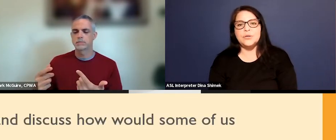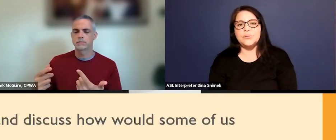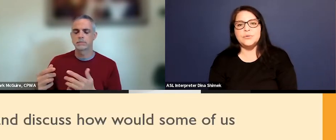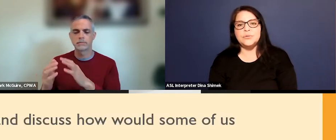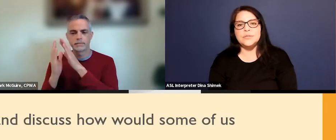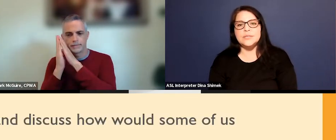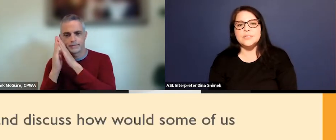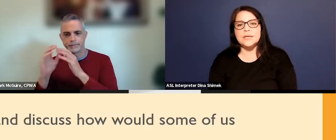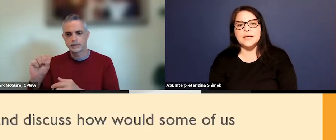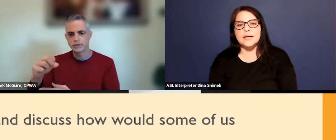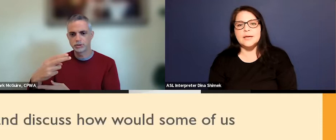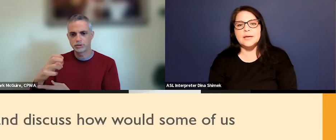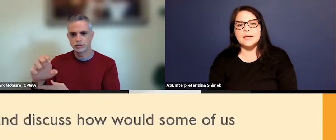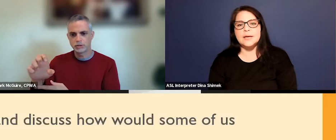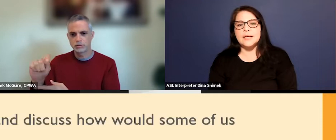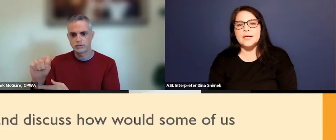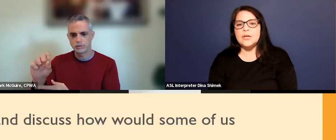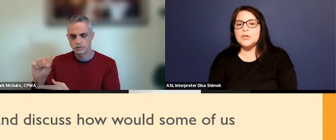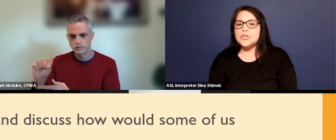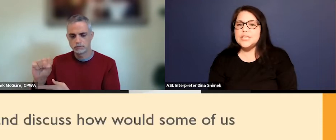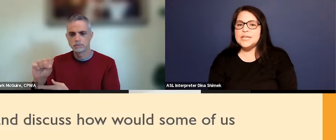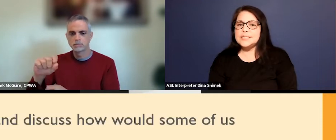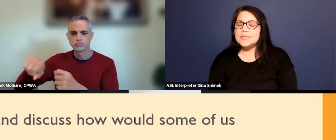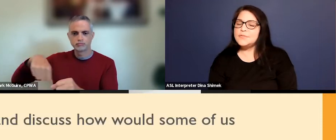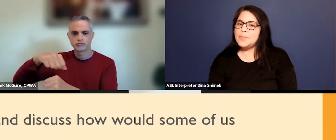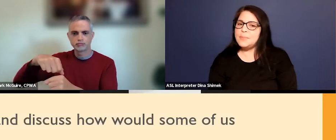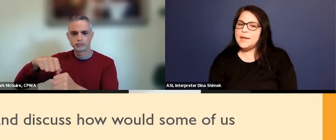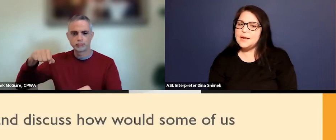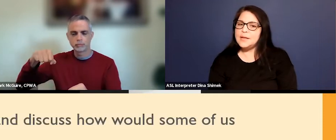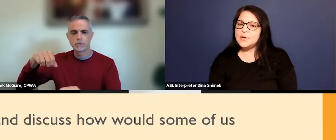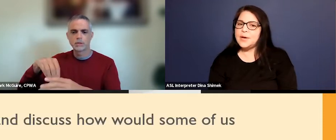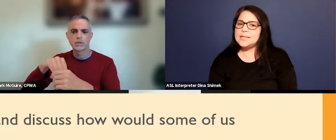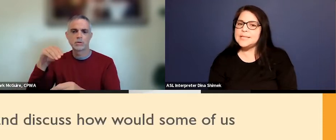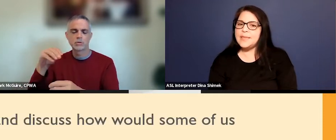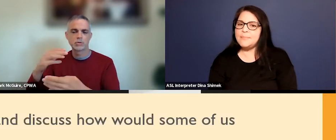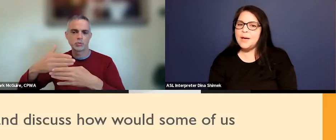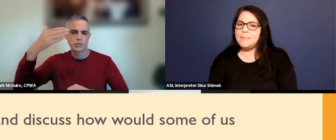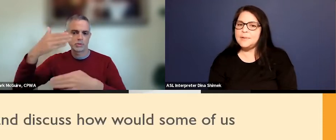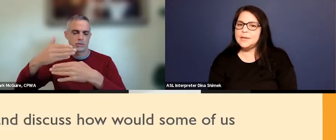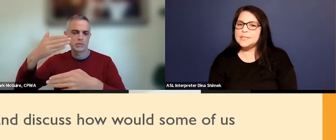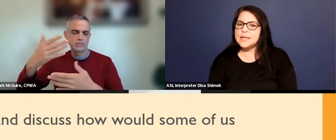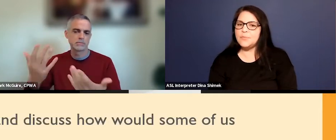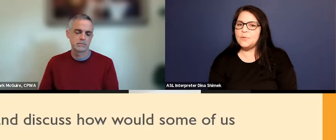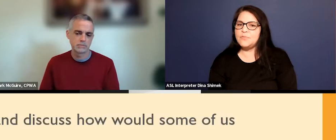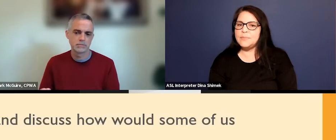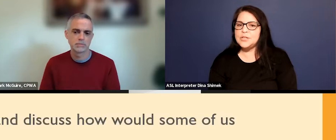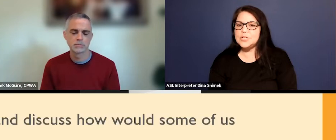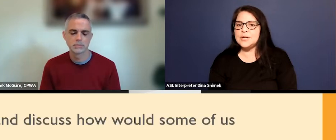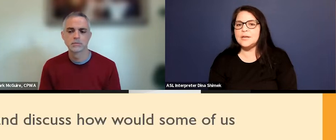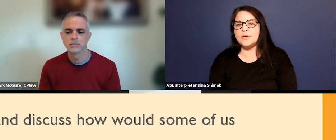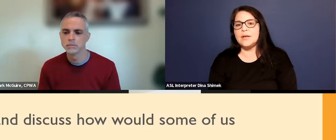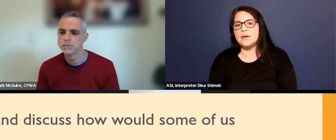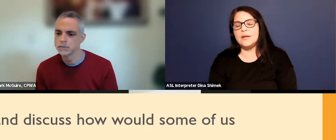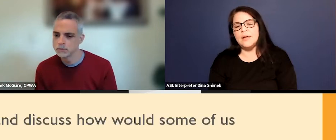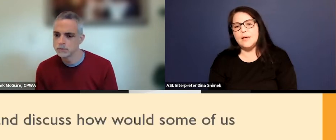could use, let's think, your sheets from the bed. You go ahead and tie them up into like a rope formation